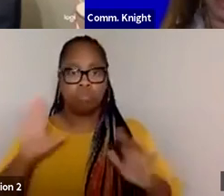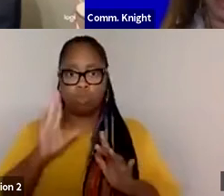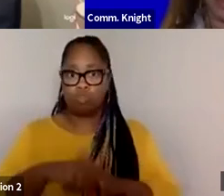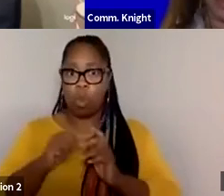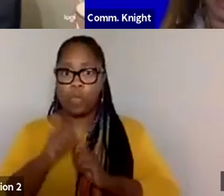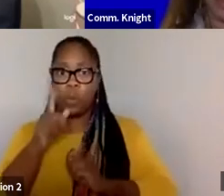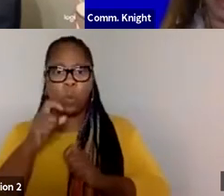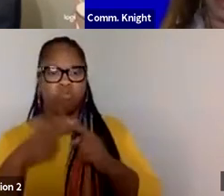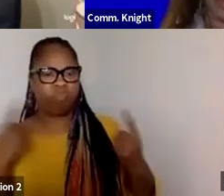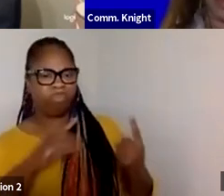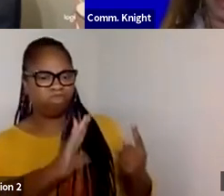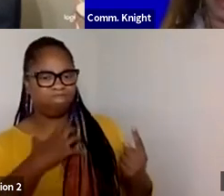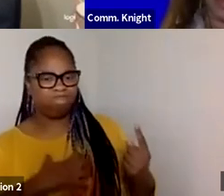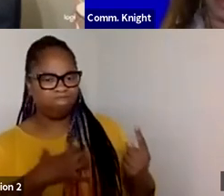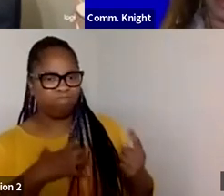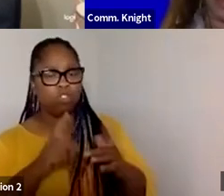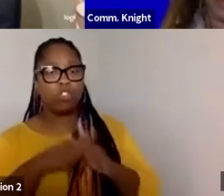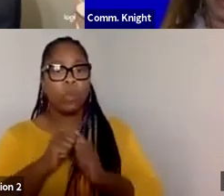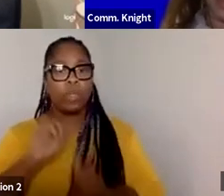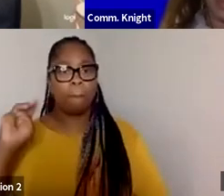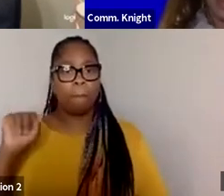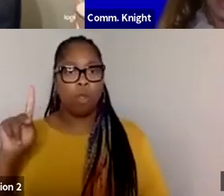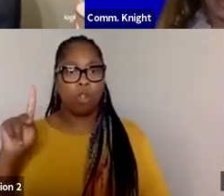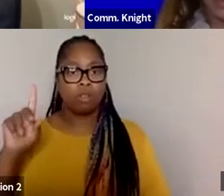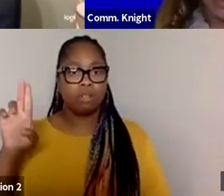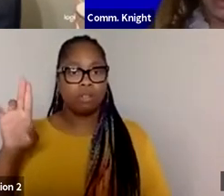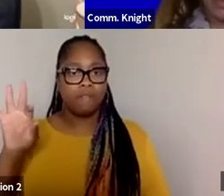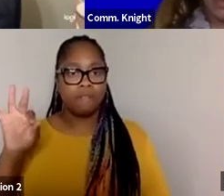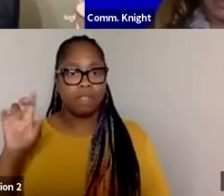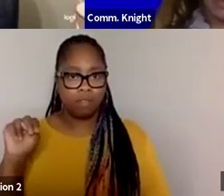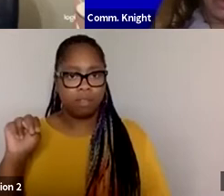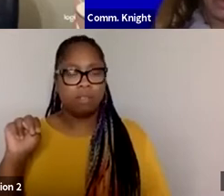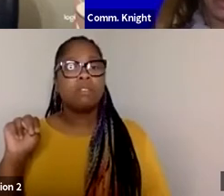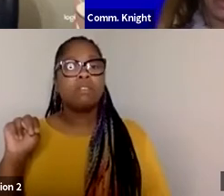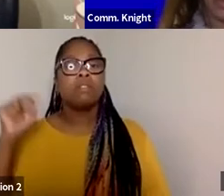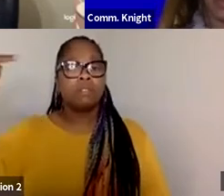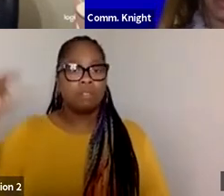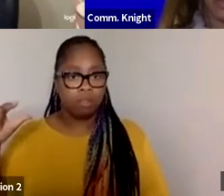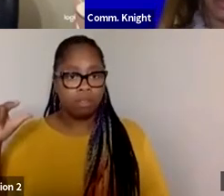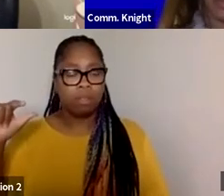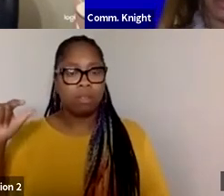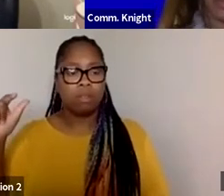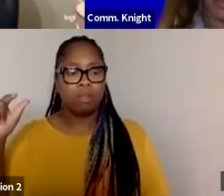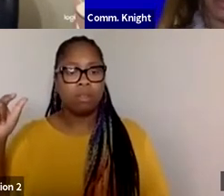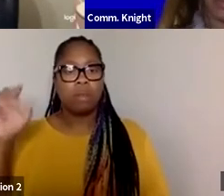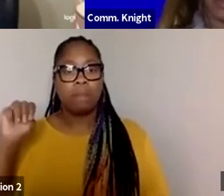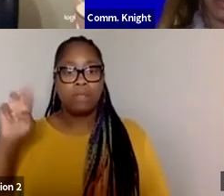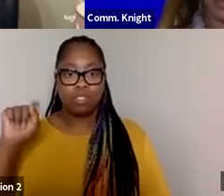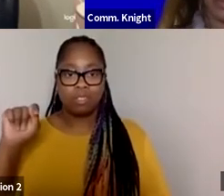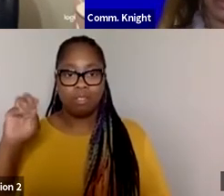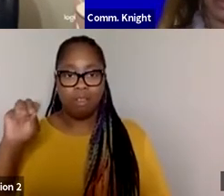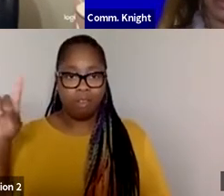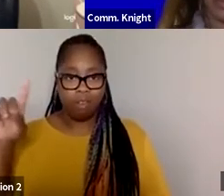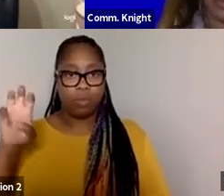opposition, starting with Mark Duffin, who will be followed by Mr. Todd Weeks. And each